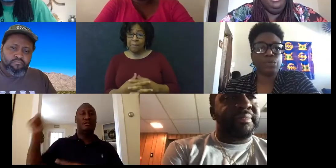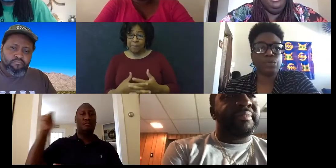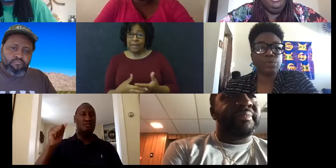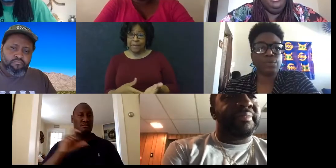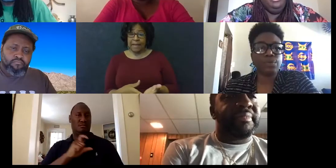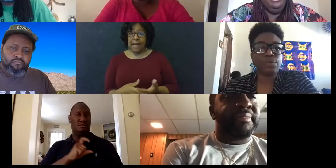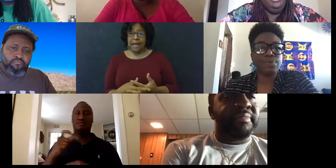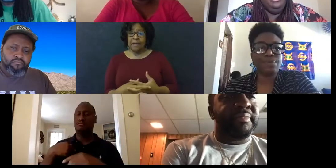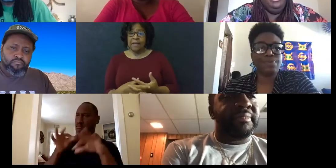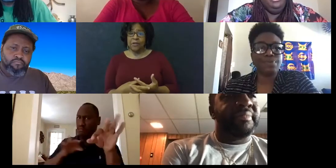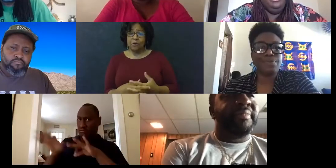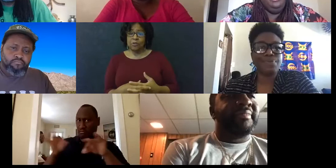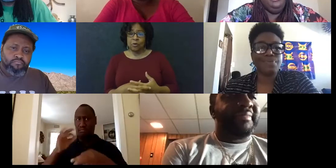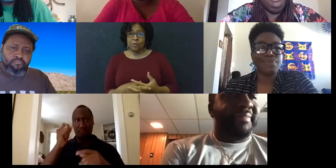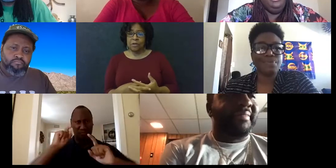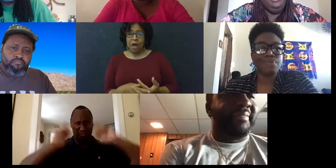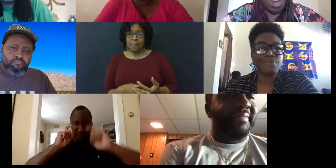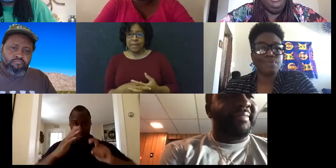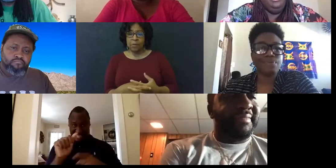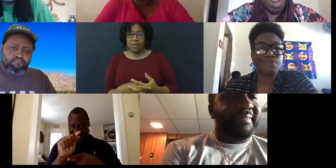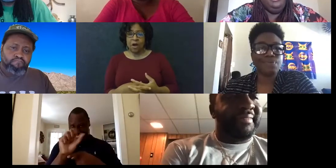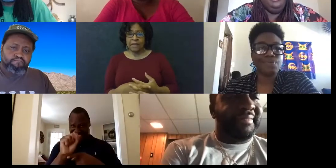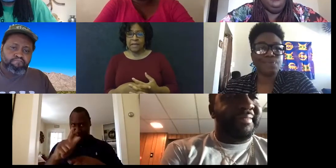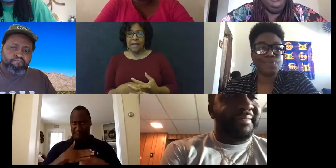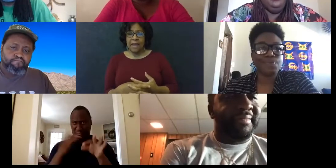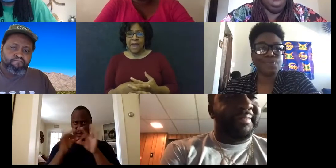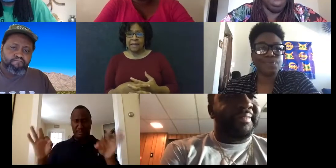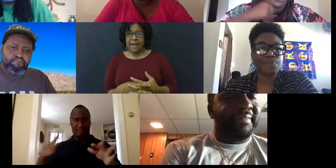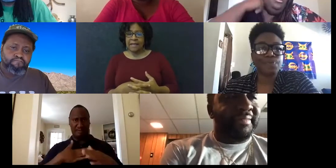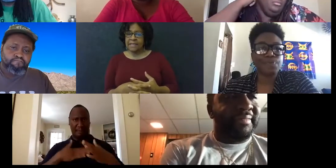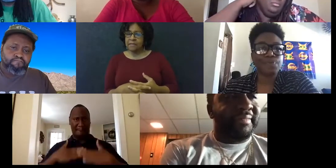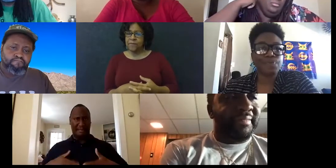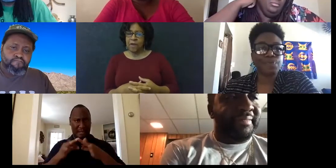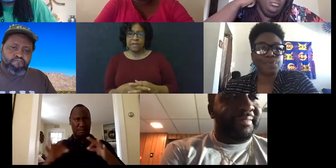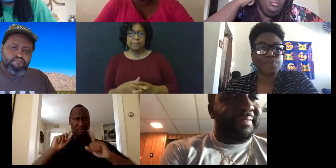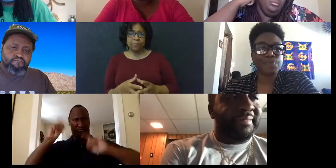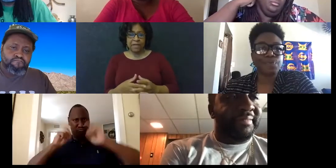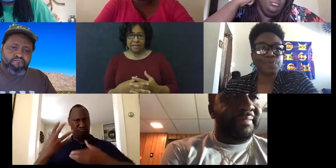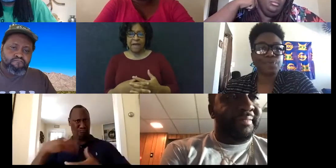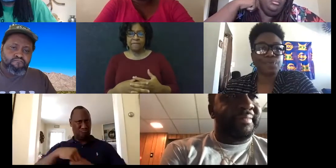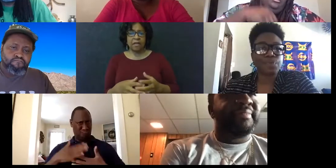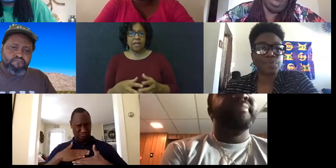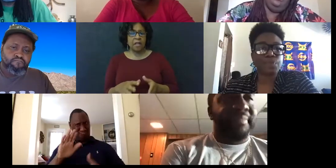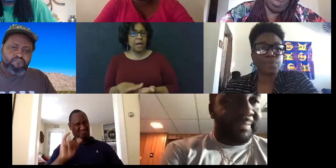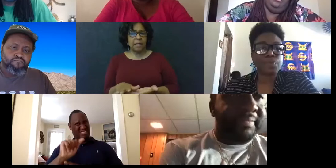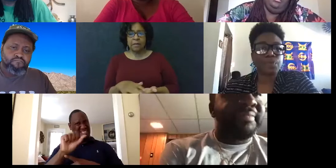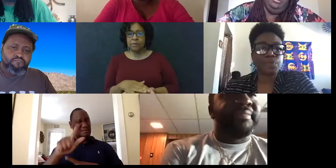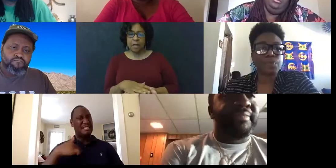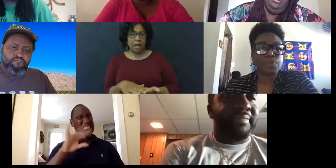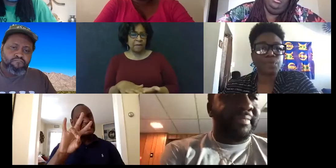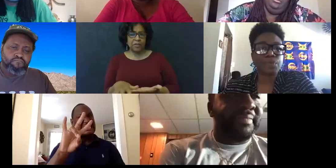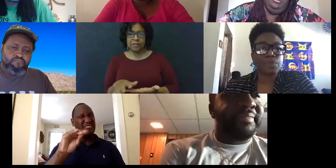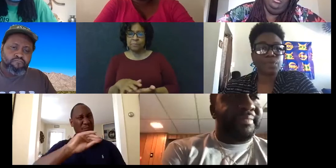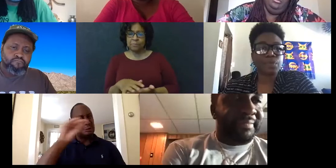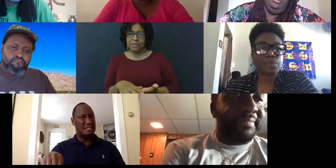I'm a big Black guy, you know, so the cop and I were talking. And ASL is very expressive. I've got a lot of body language, but a